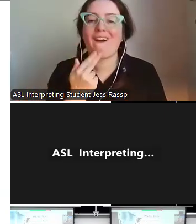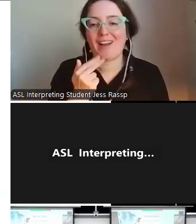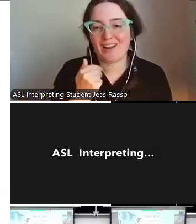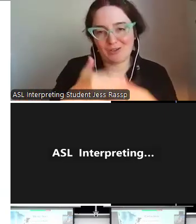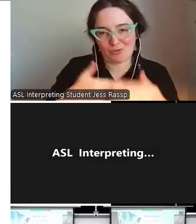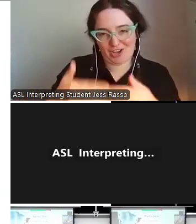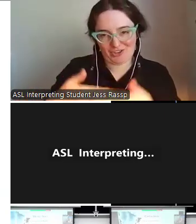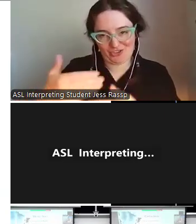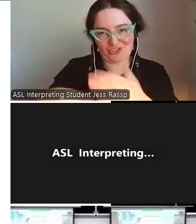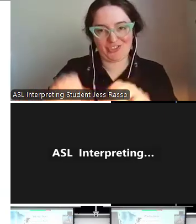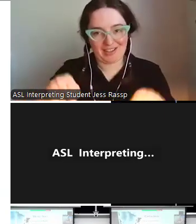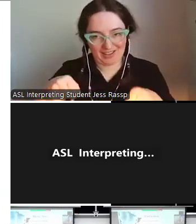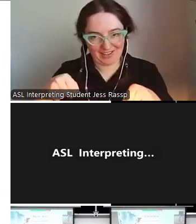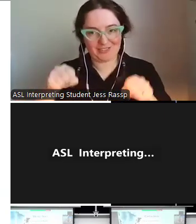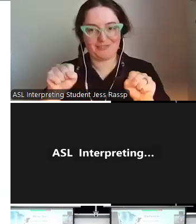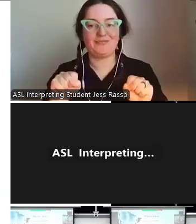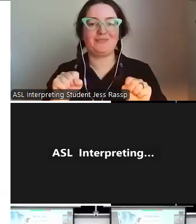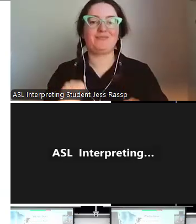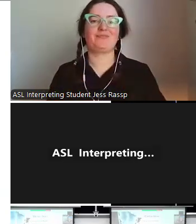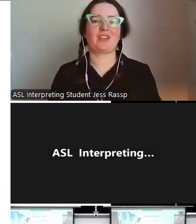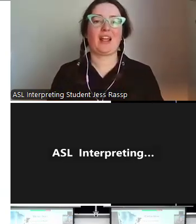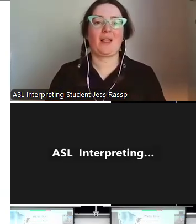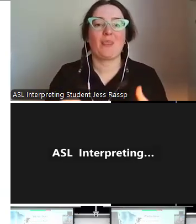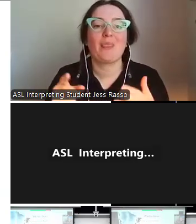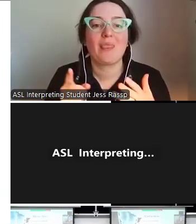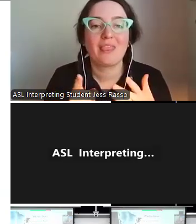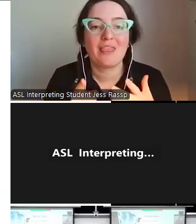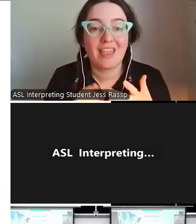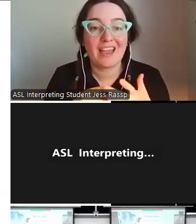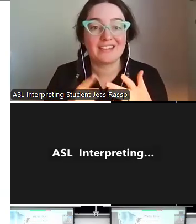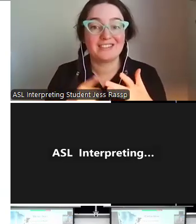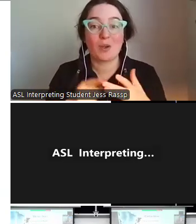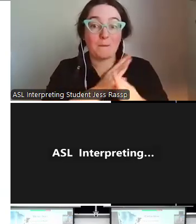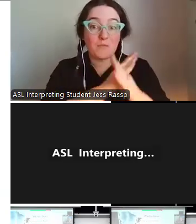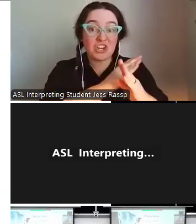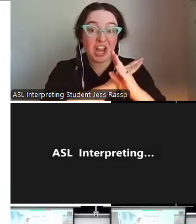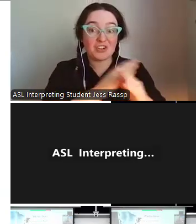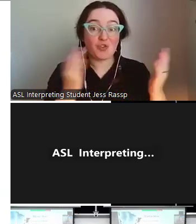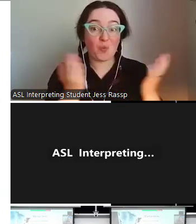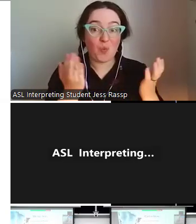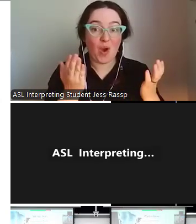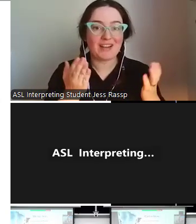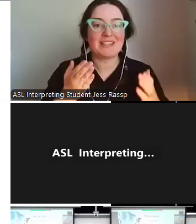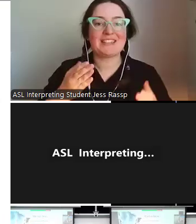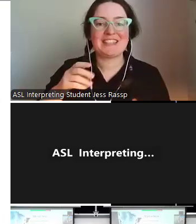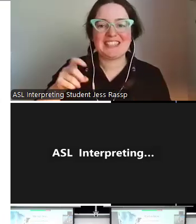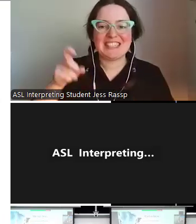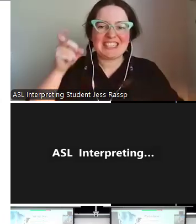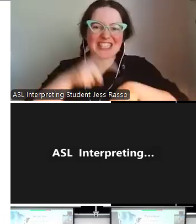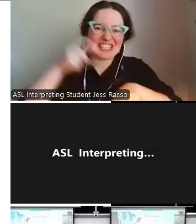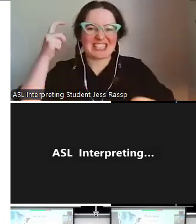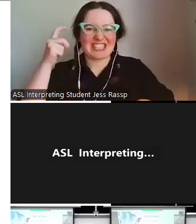All right. And then protection, they've got a barbed stinger with a poison sac that contains the bee venom. All right.